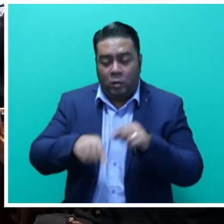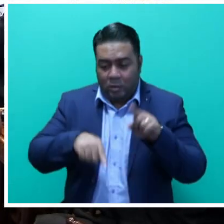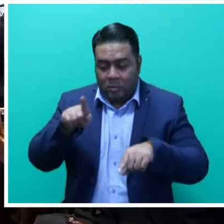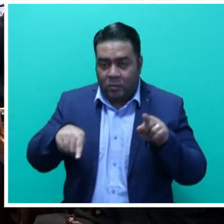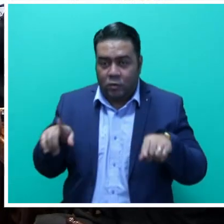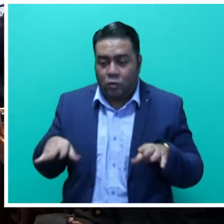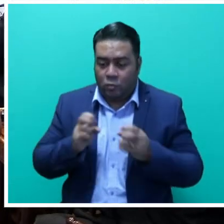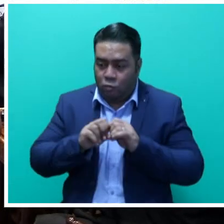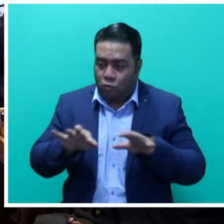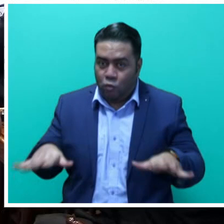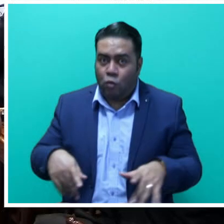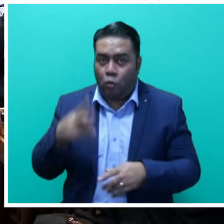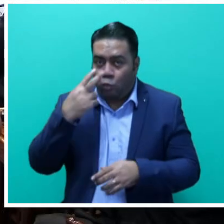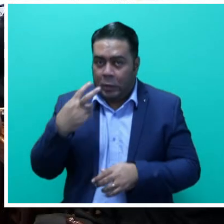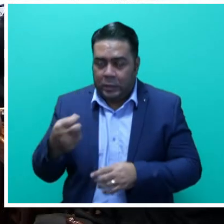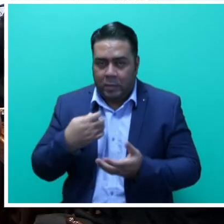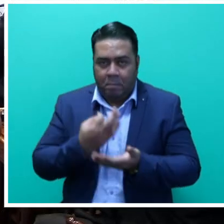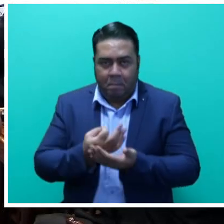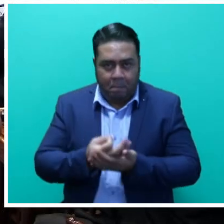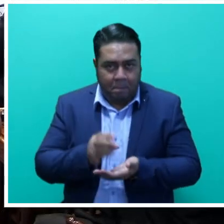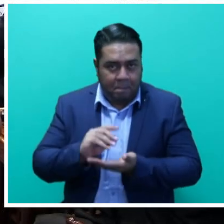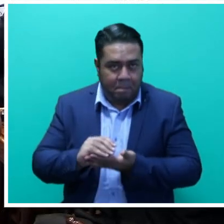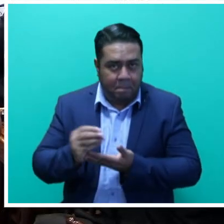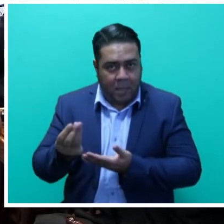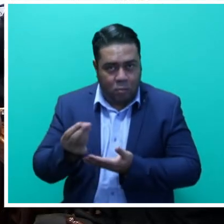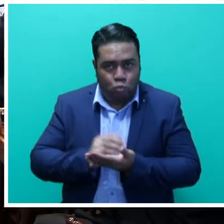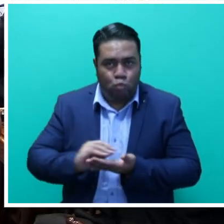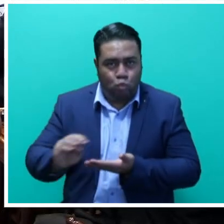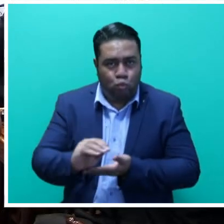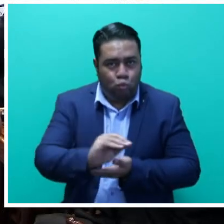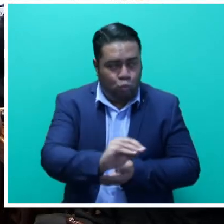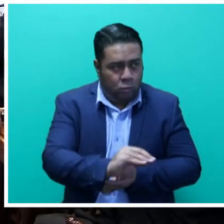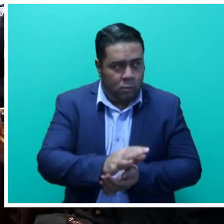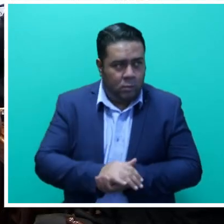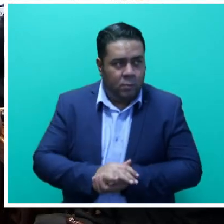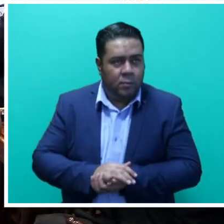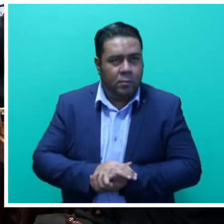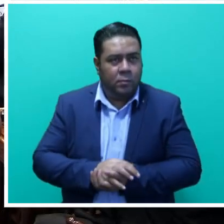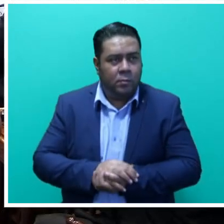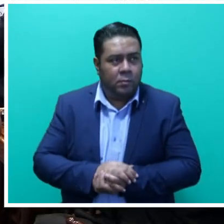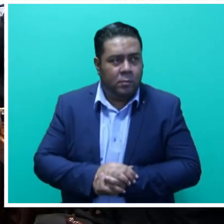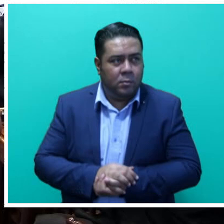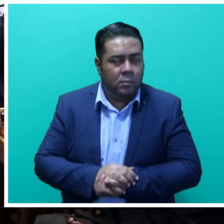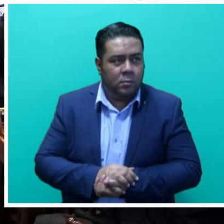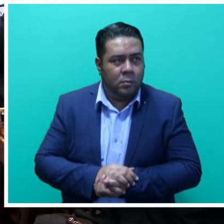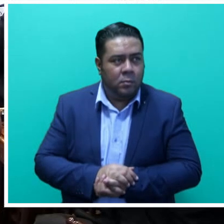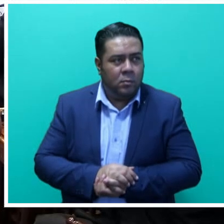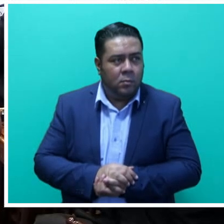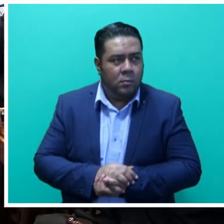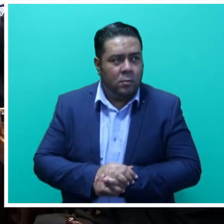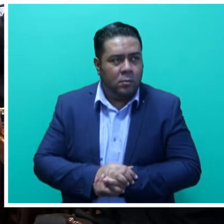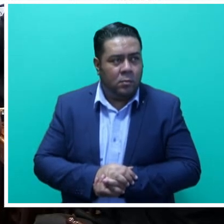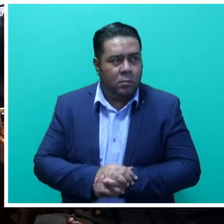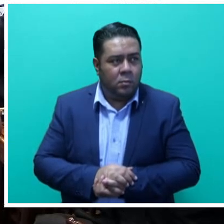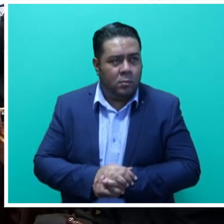dollar. But in the past decade, we have made very limited